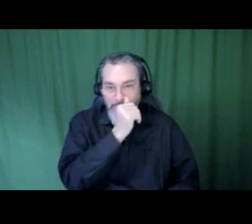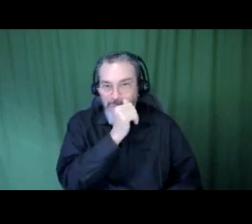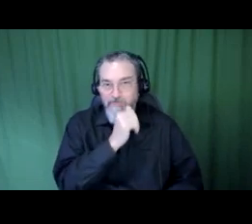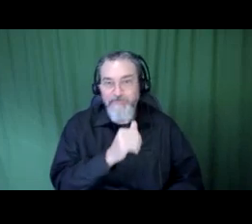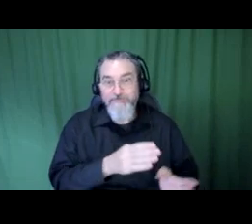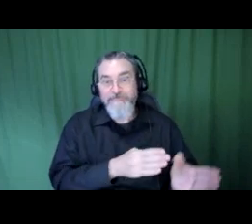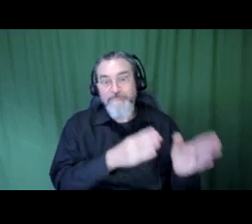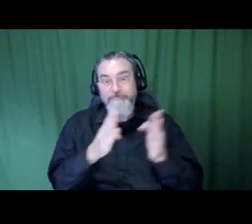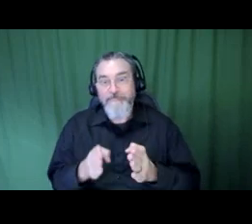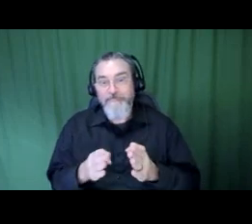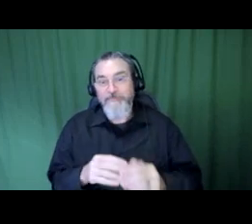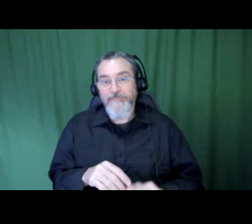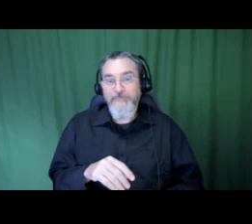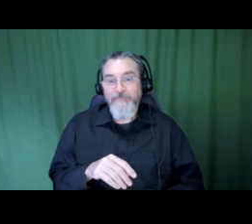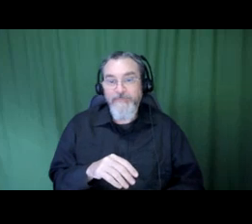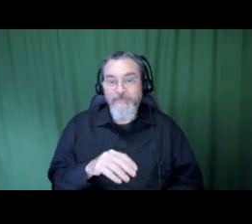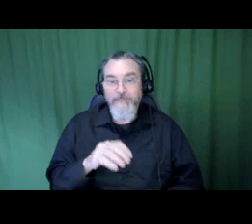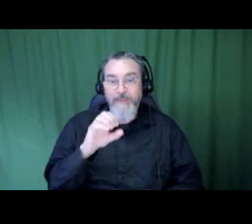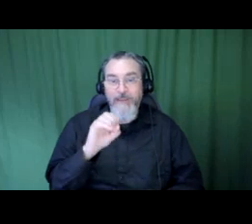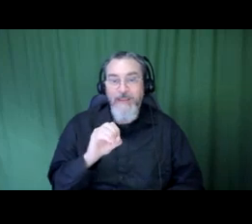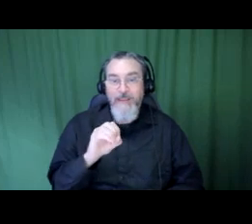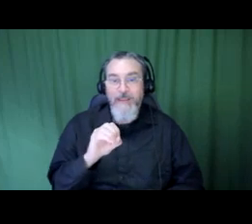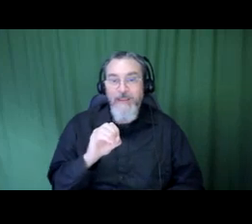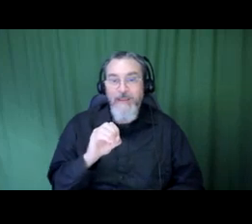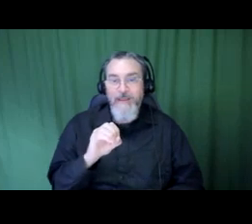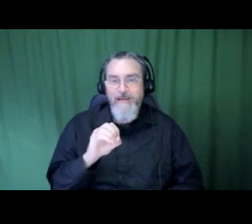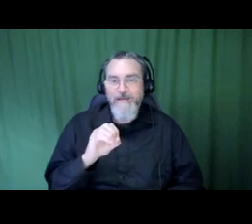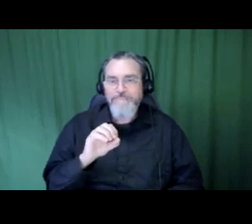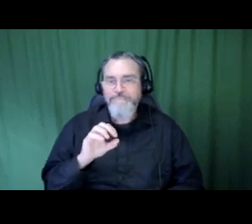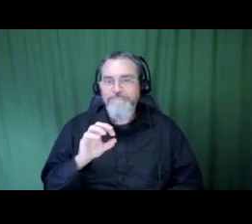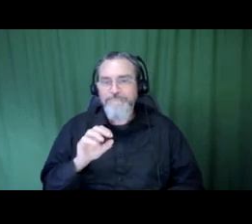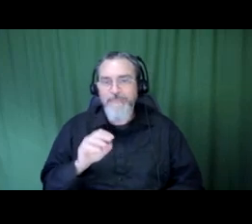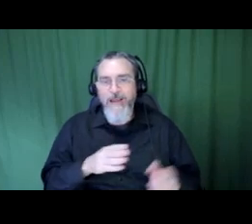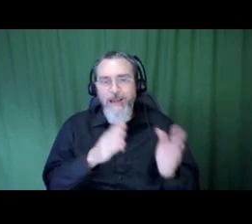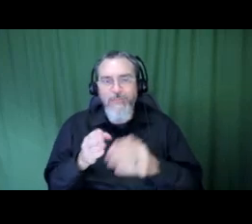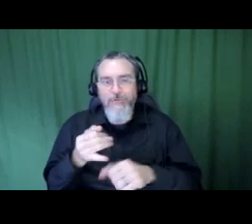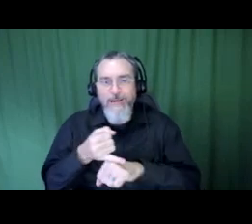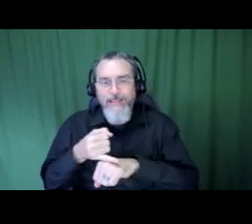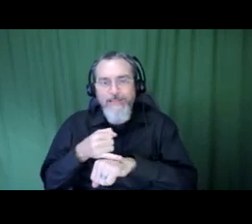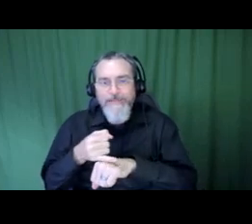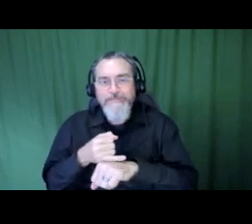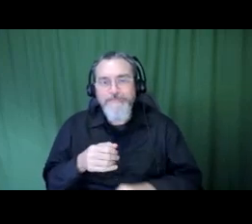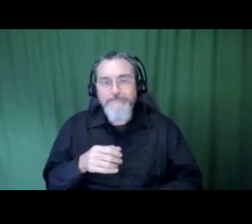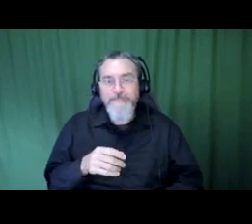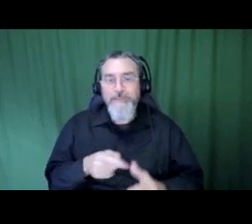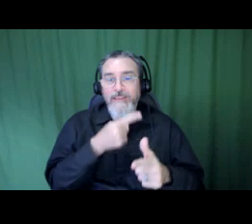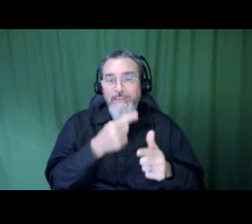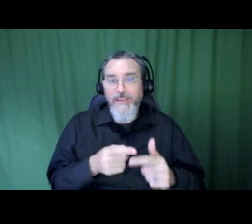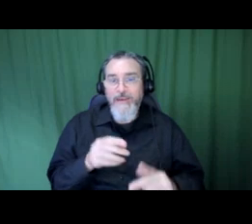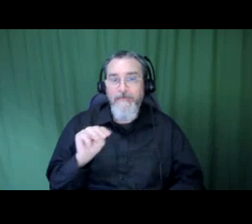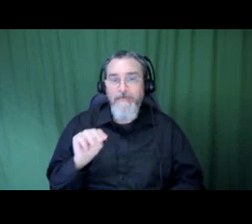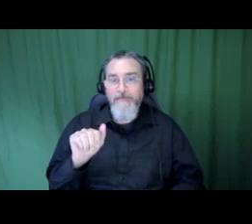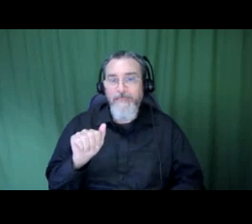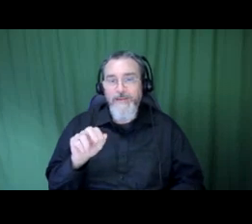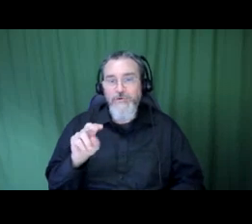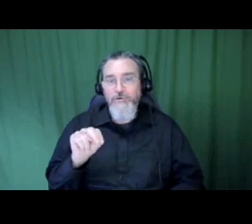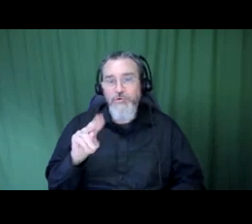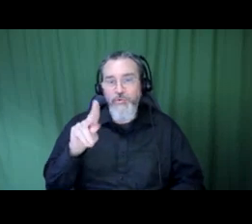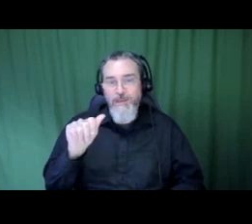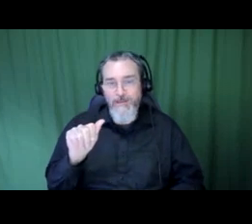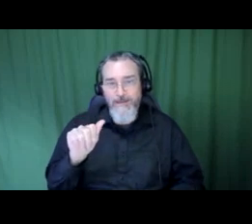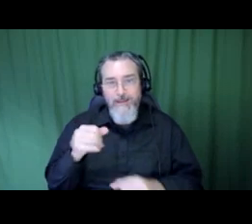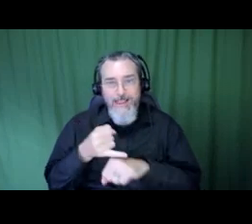island of Aunuu, and that's about a mile offshore. And then our Manua Islands are Ofu and Olasenga, which